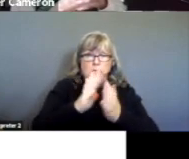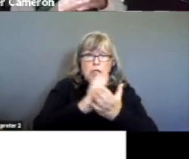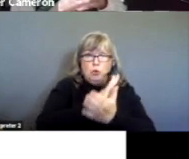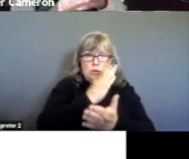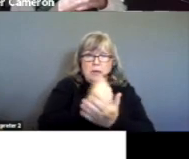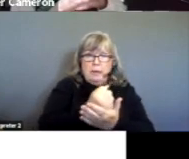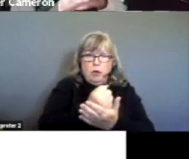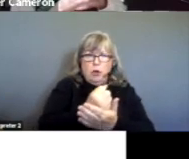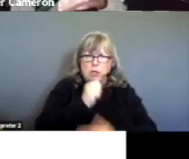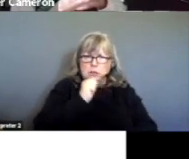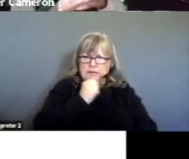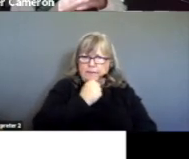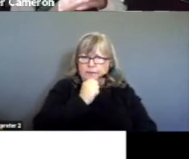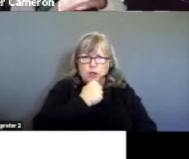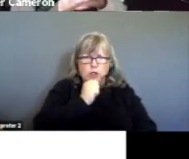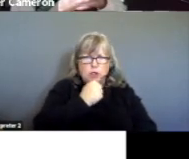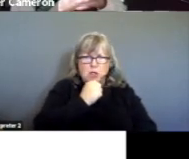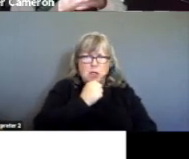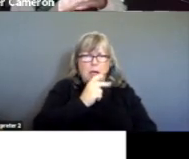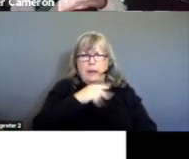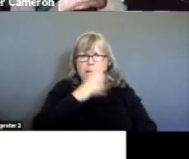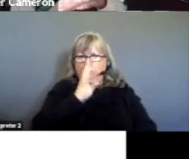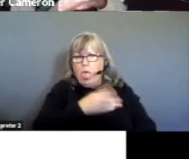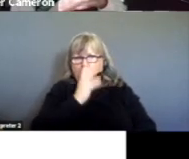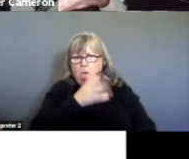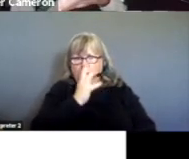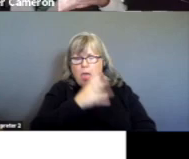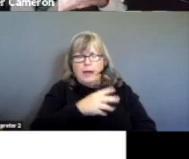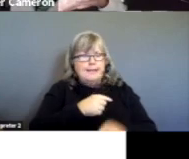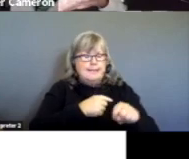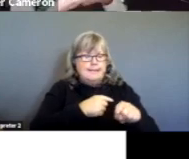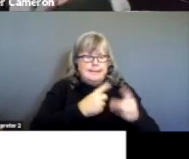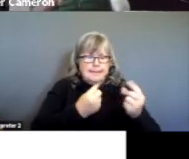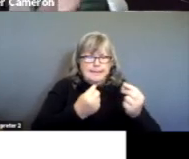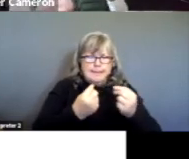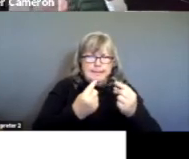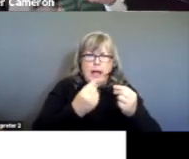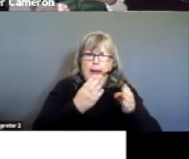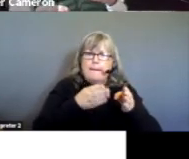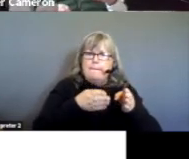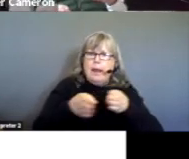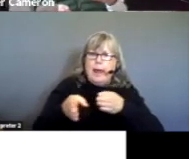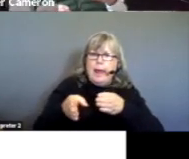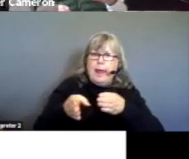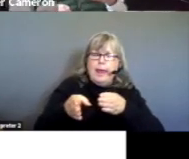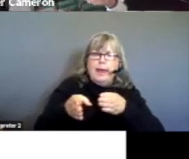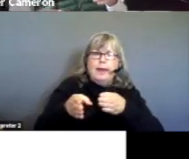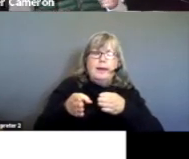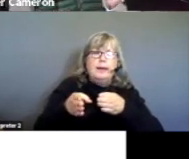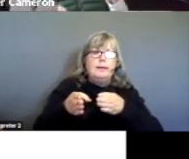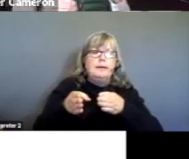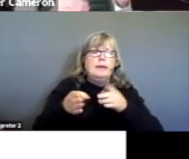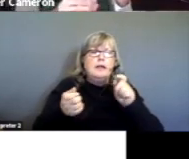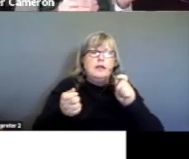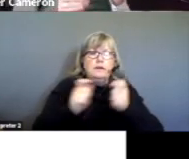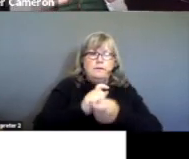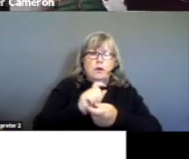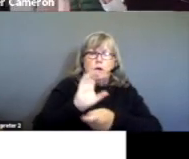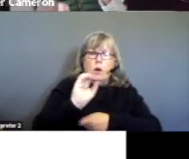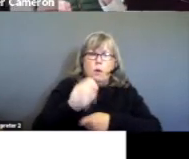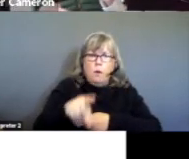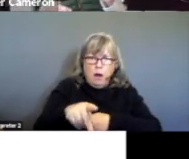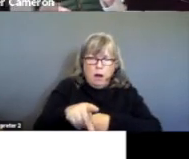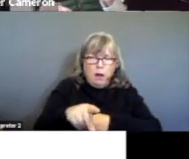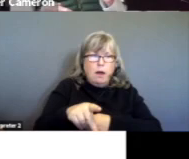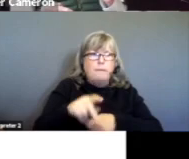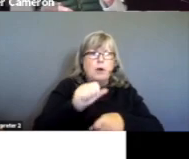suffering. And they came up with a plan to convert to co-ops and get community support and